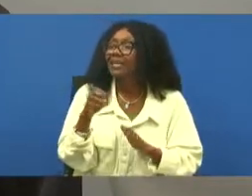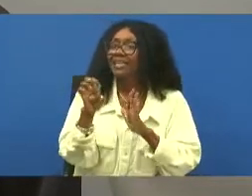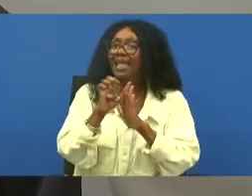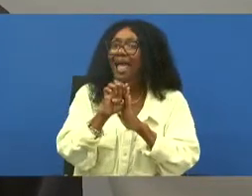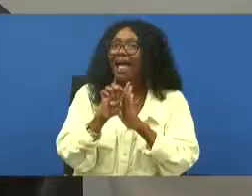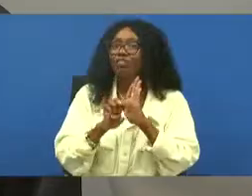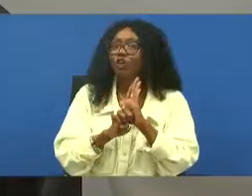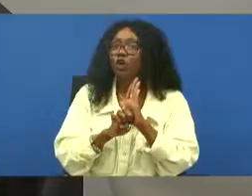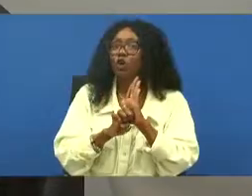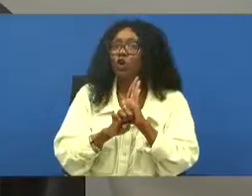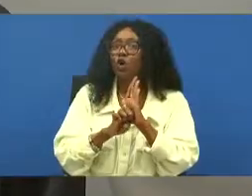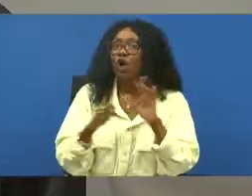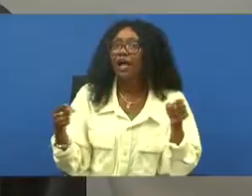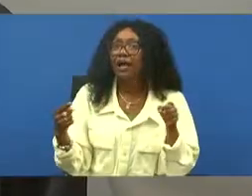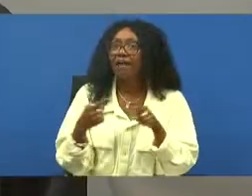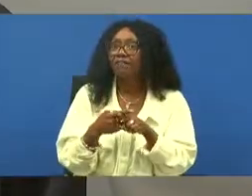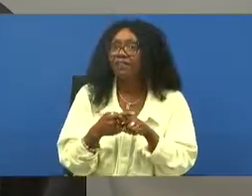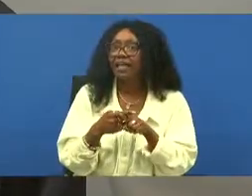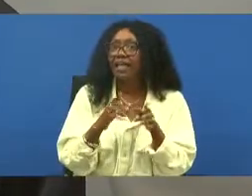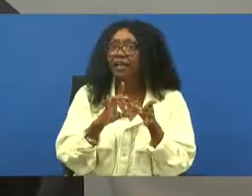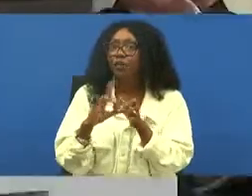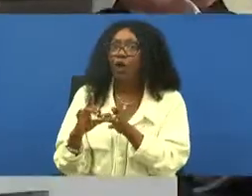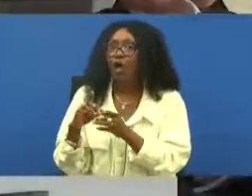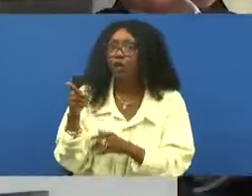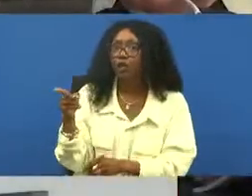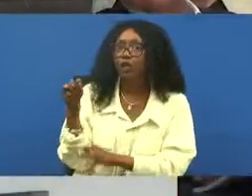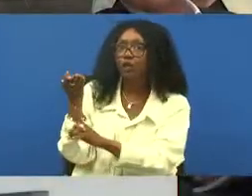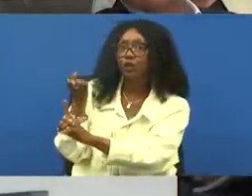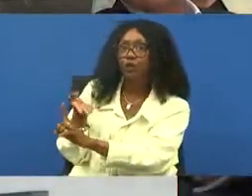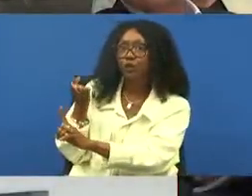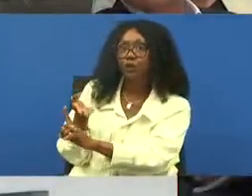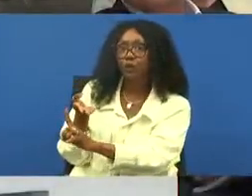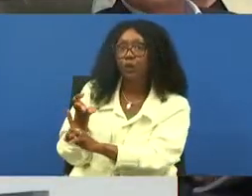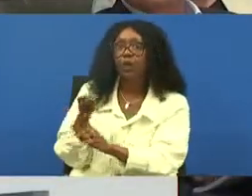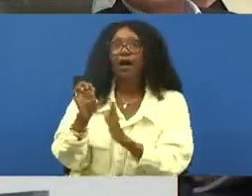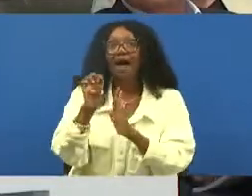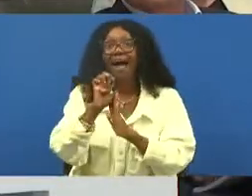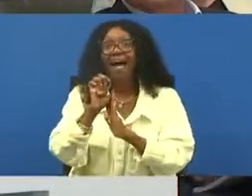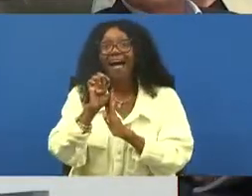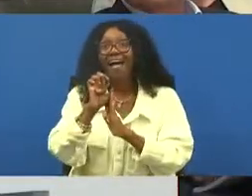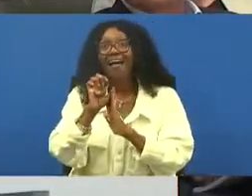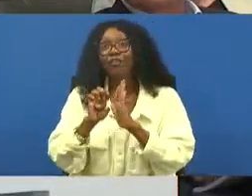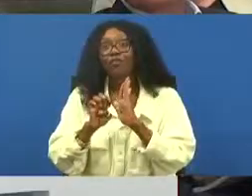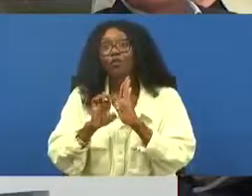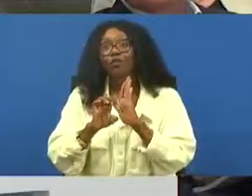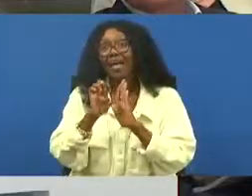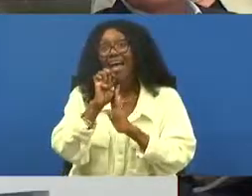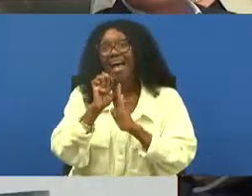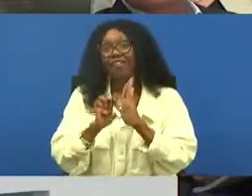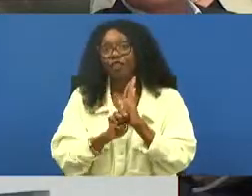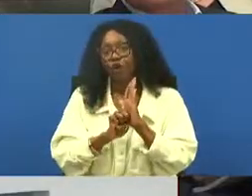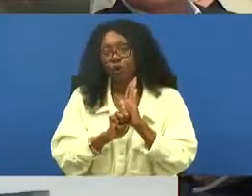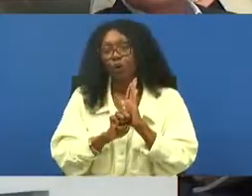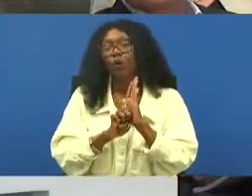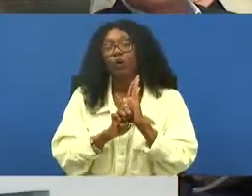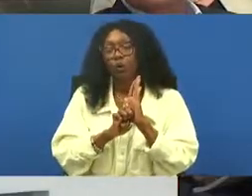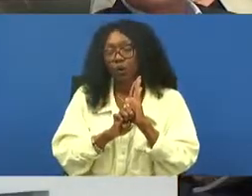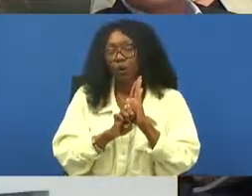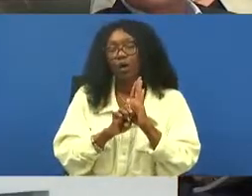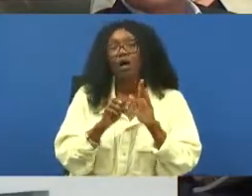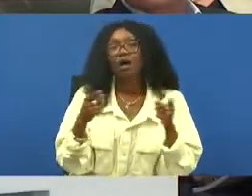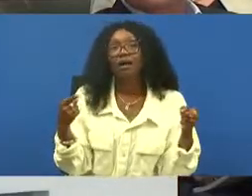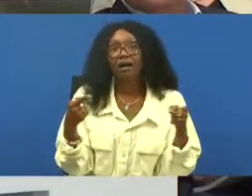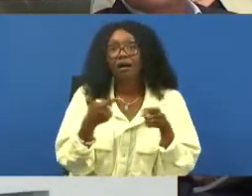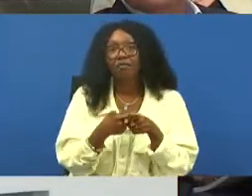conflict and how that may or may not relate to you? Well, an ethical conflict is when you represent an interest that's on